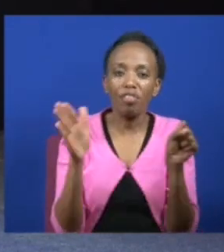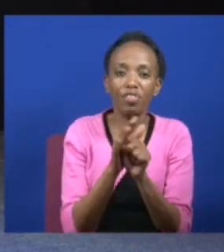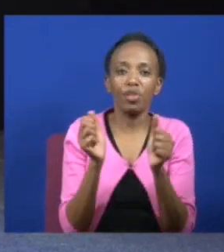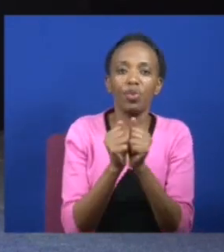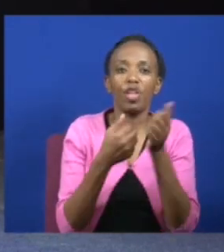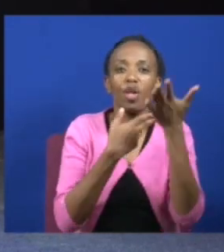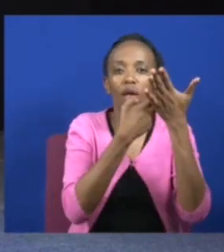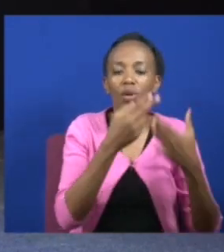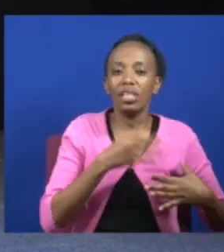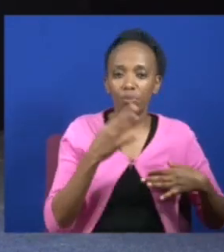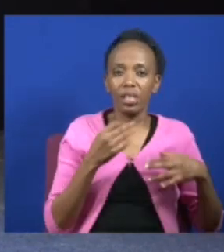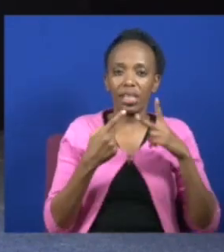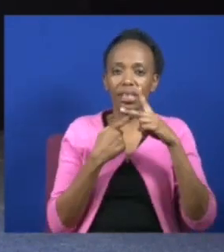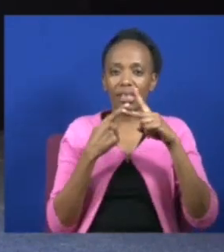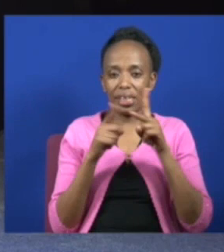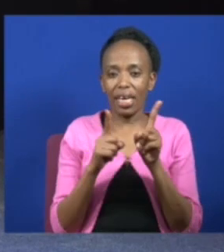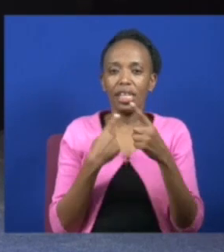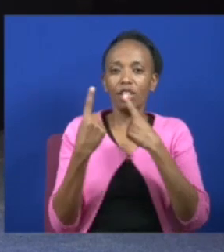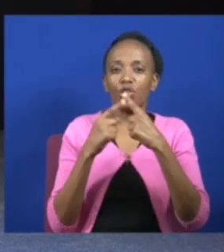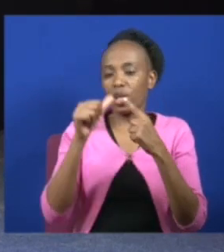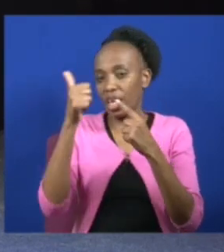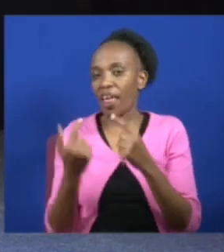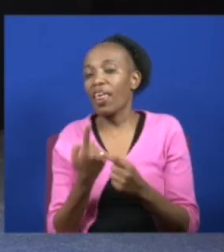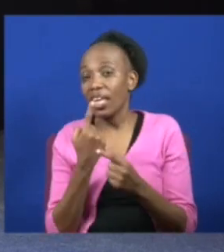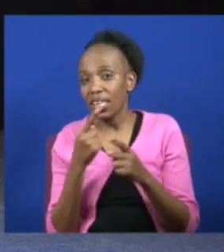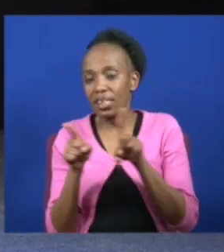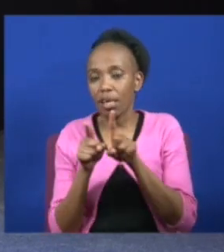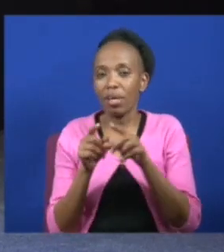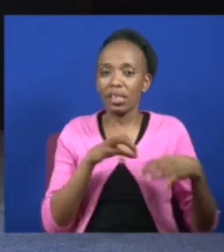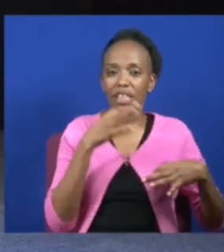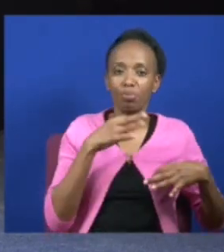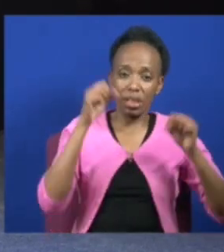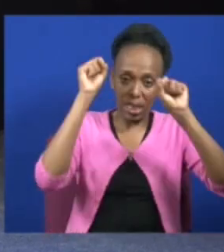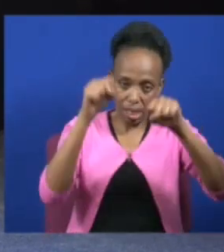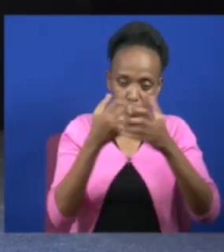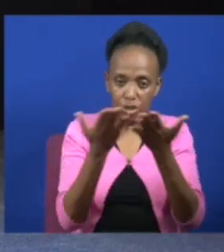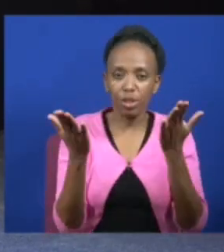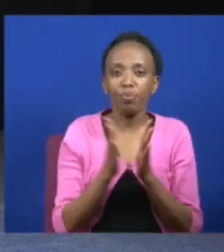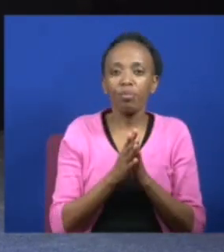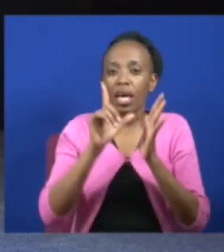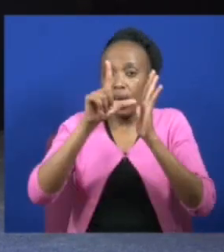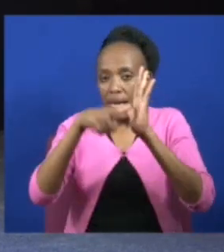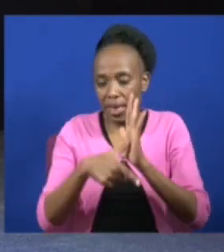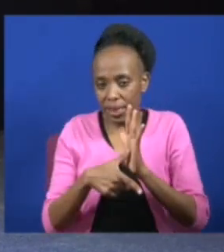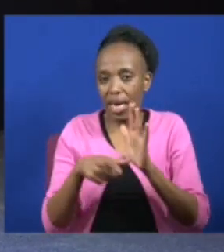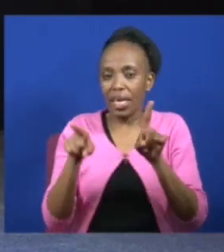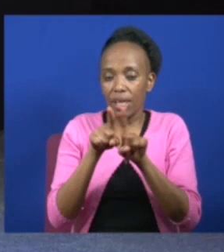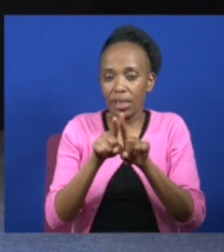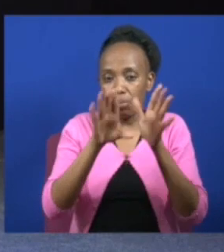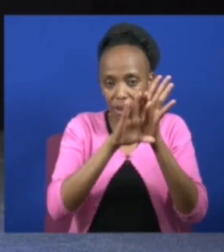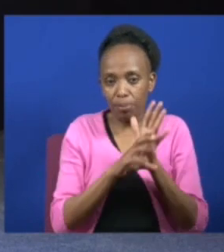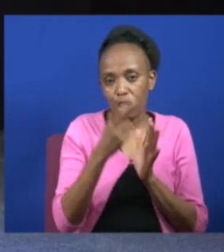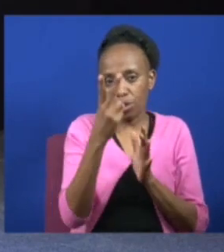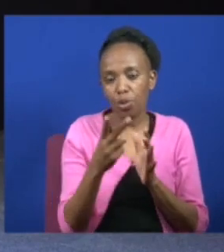the Holy Spirit and began to speak in other tongues as the Spirit enabled them. Later in that chapter